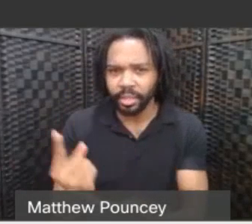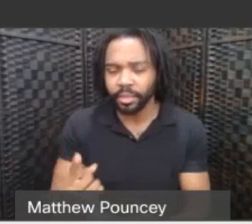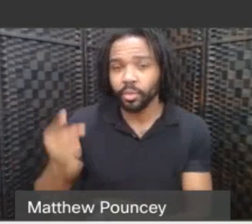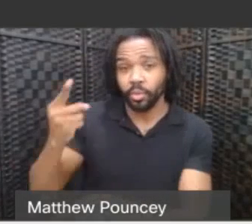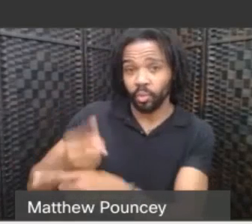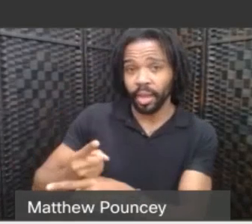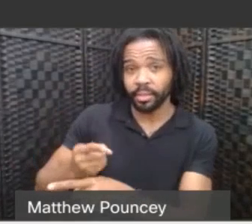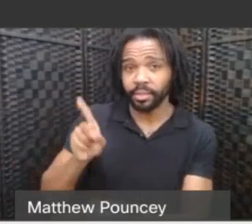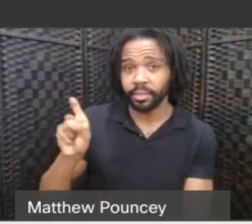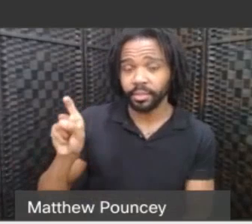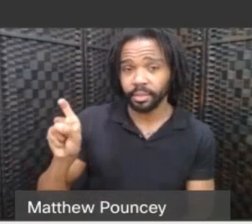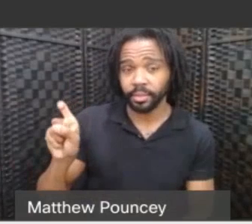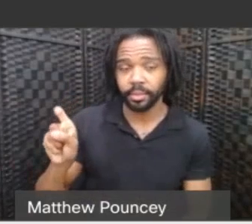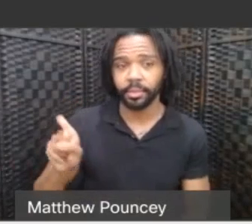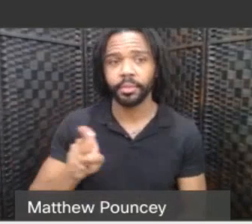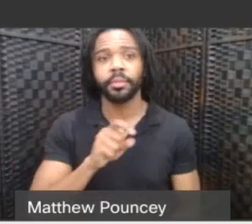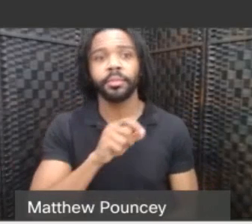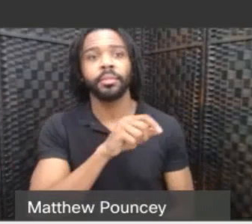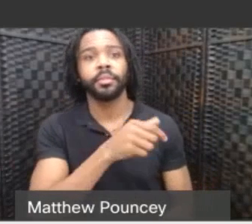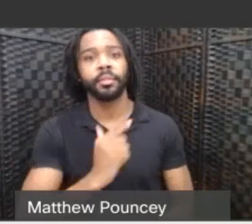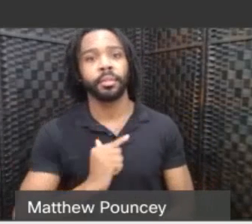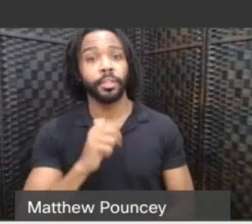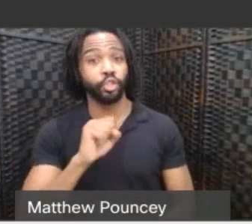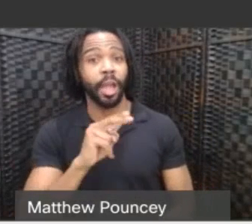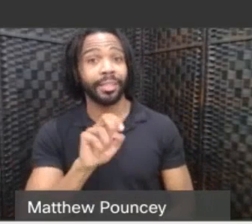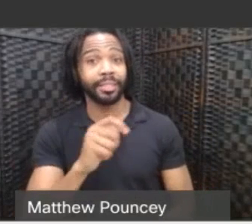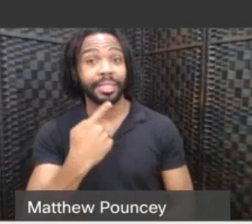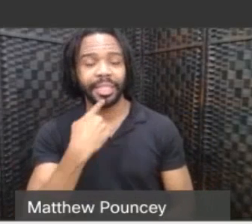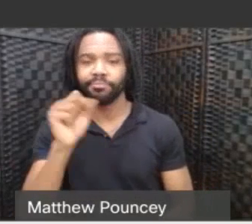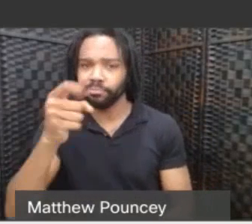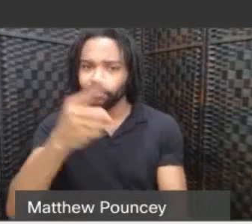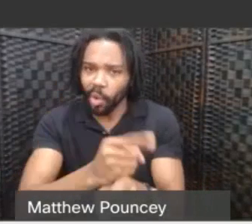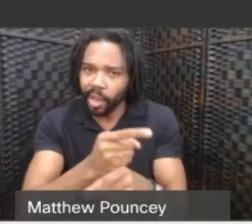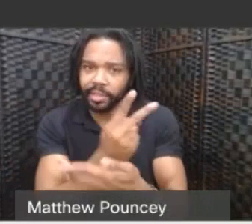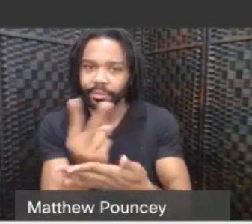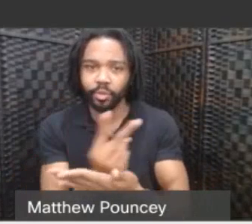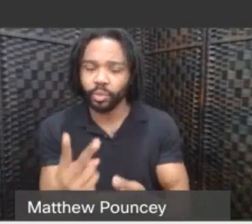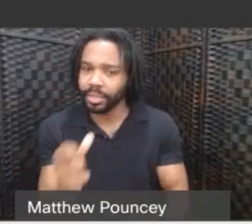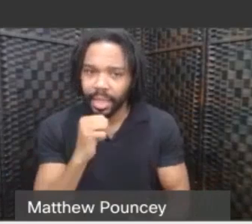And I don't know, I assume, Agency data is submitted bi-weekly. right.